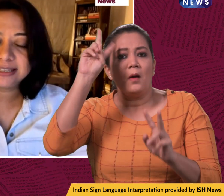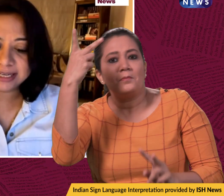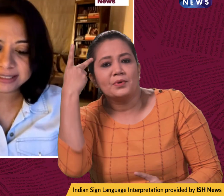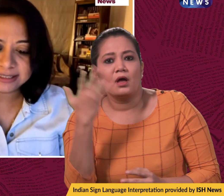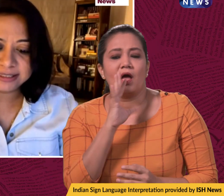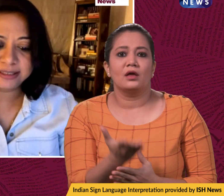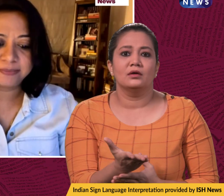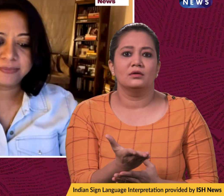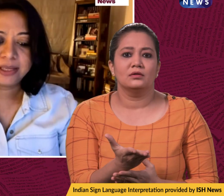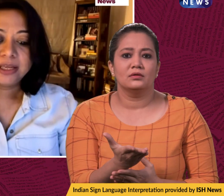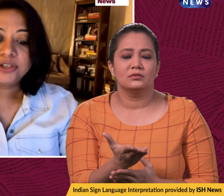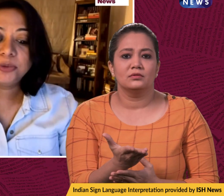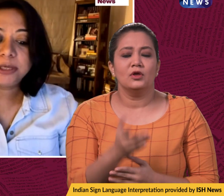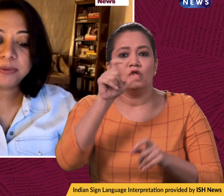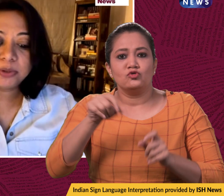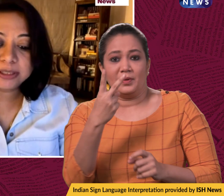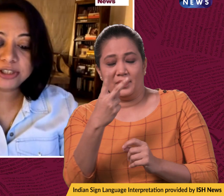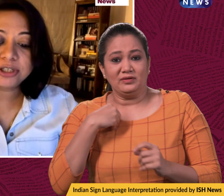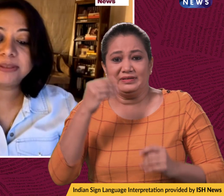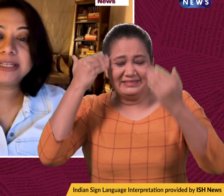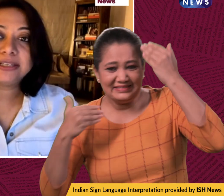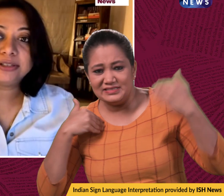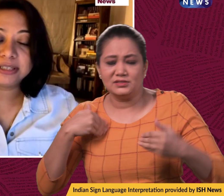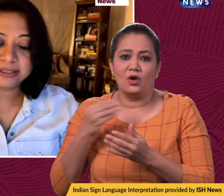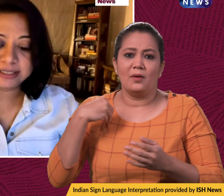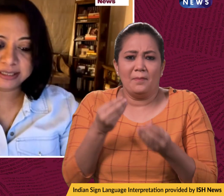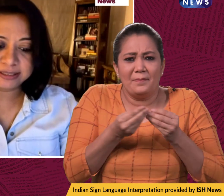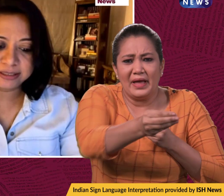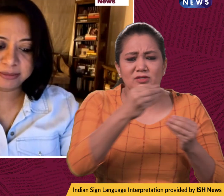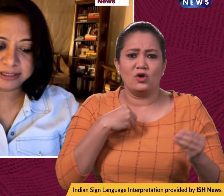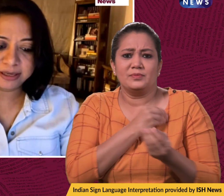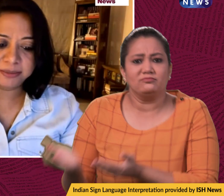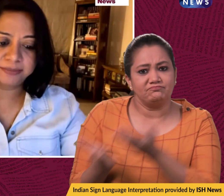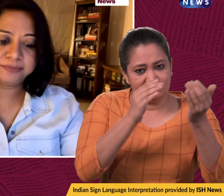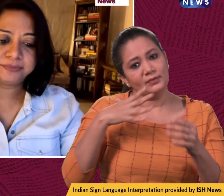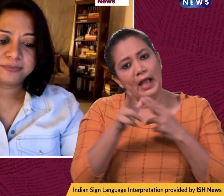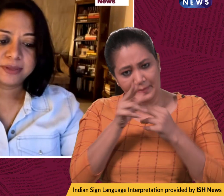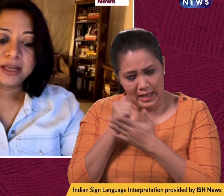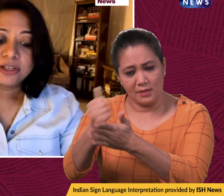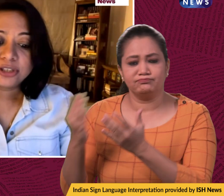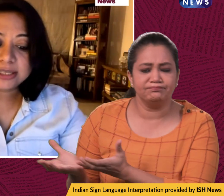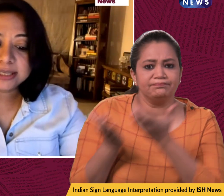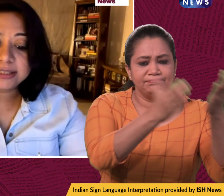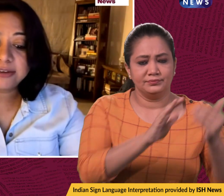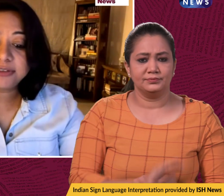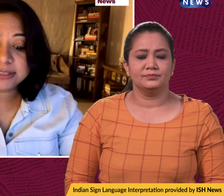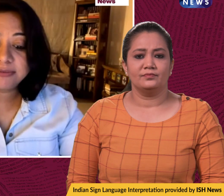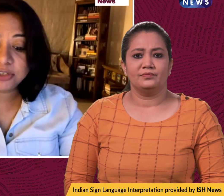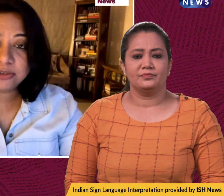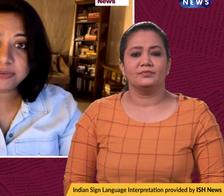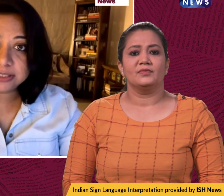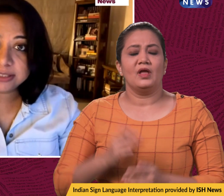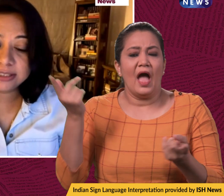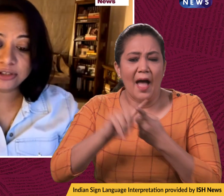mistaken identity. Two people who were injured were taken to the nearest health centre by the Army. Shah said that after